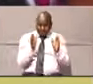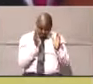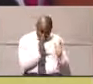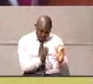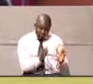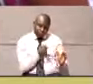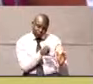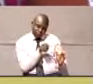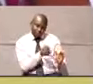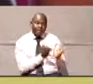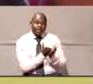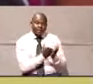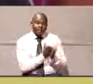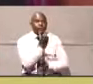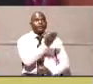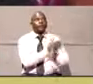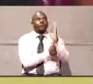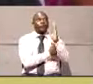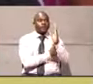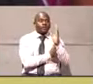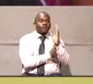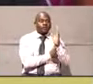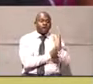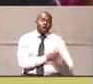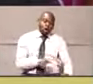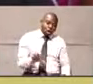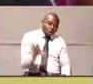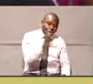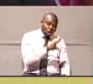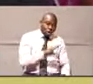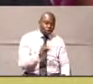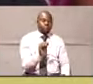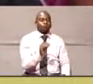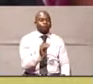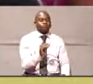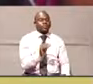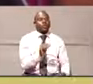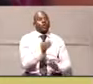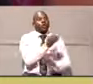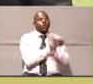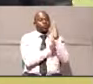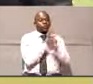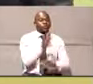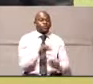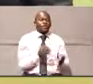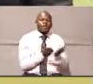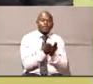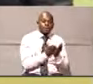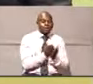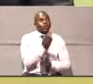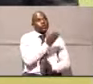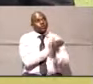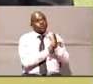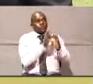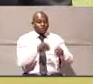service of God. All of them, God has chosen them to serve, and God can give